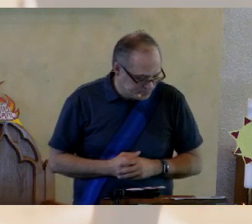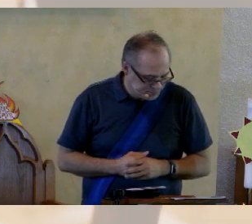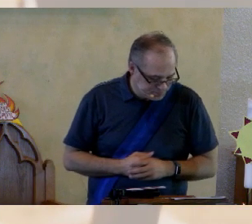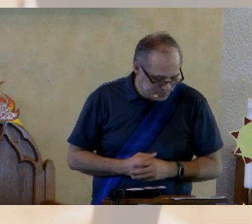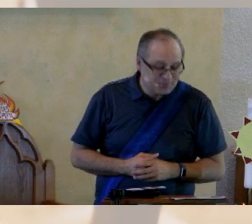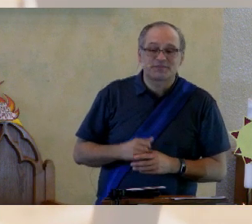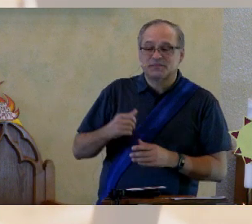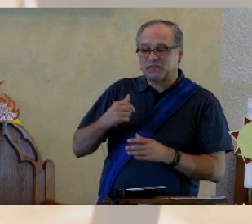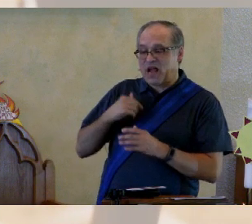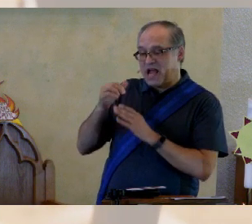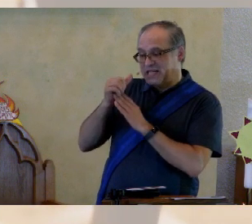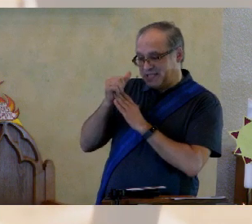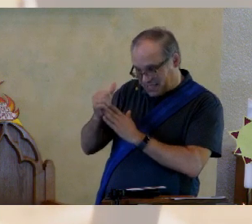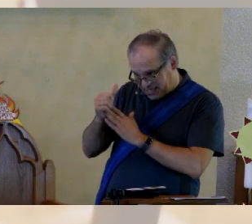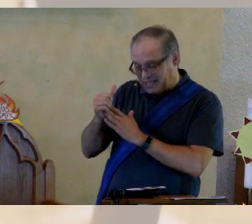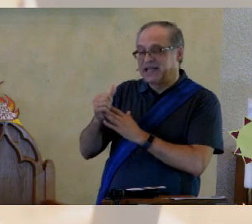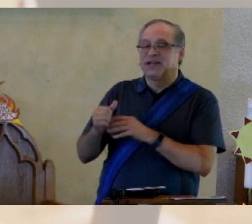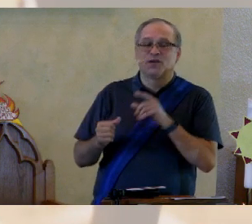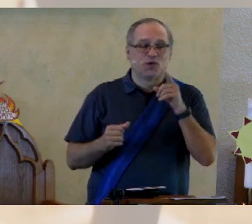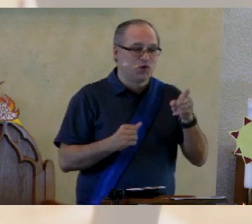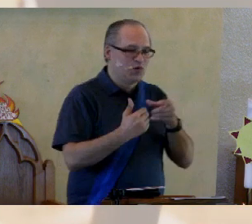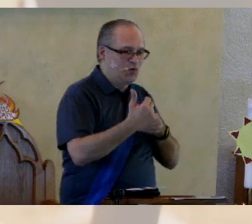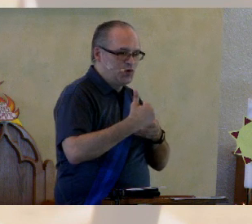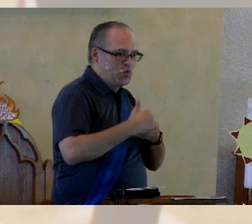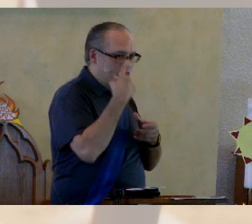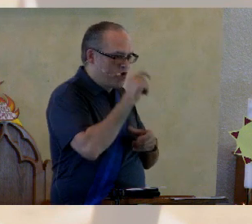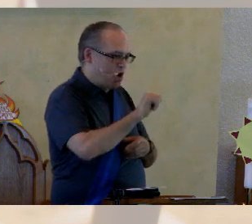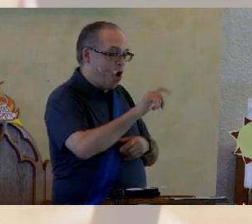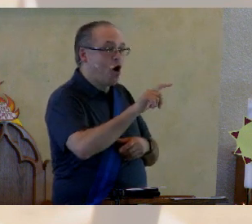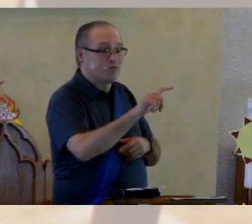leader parts, and you will join in on the all parts.